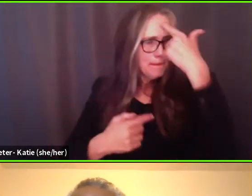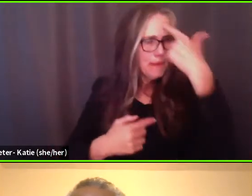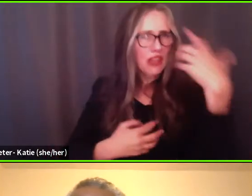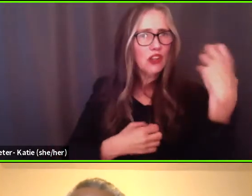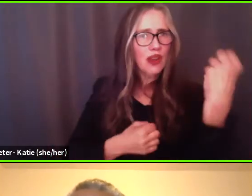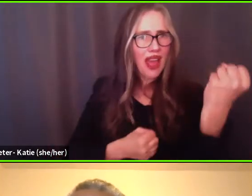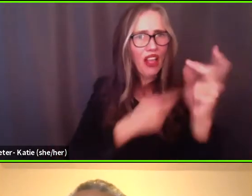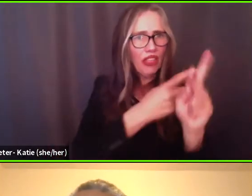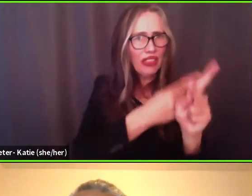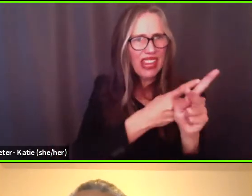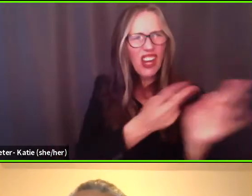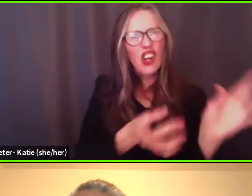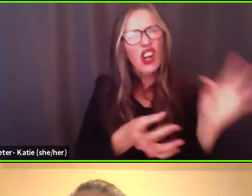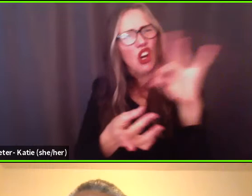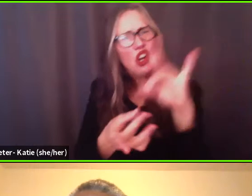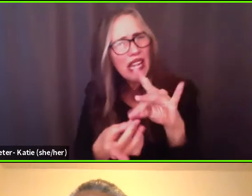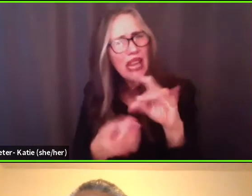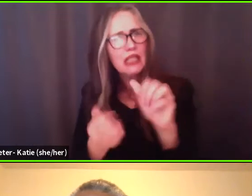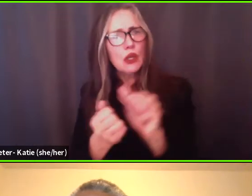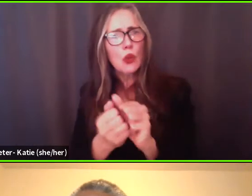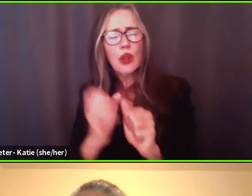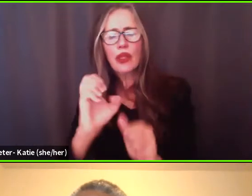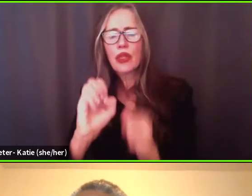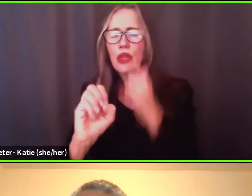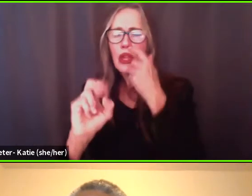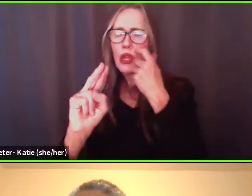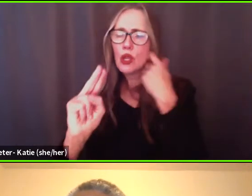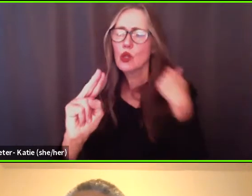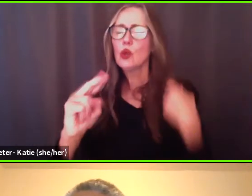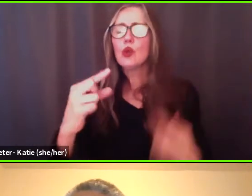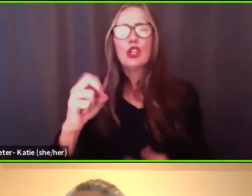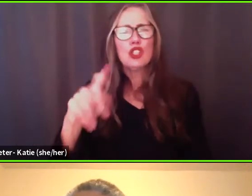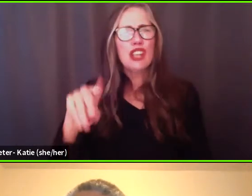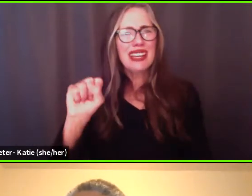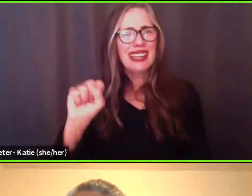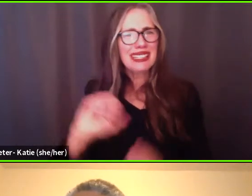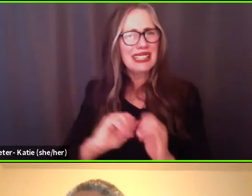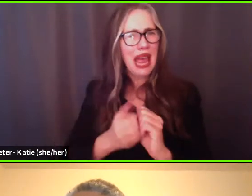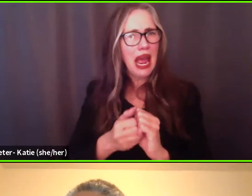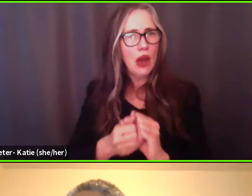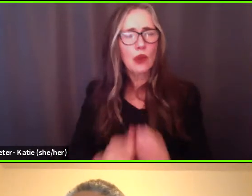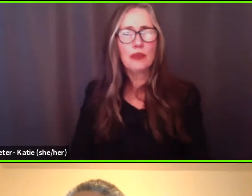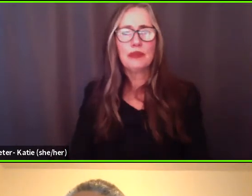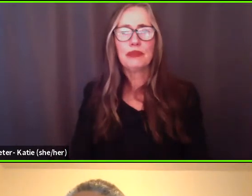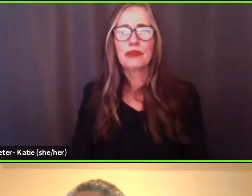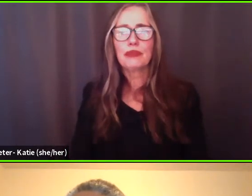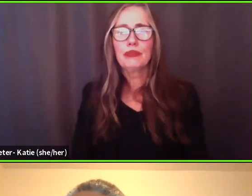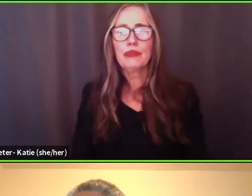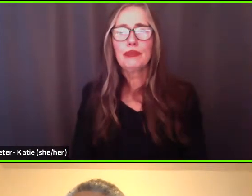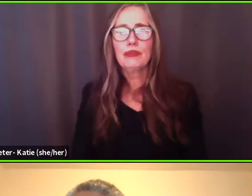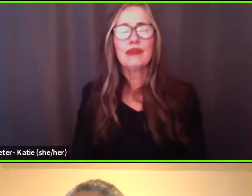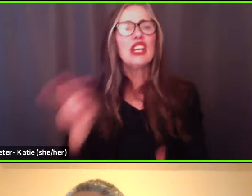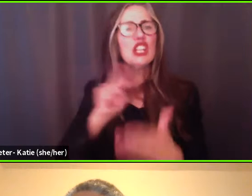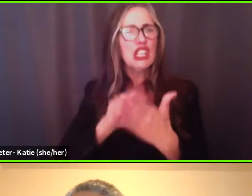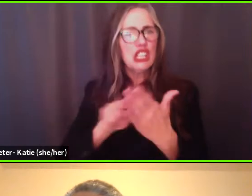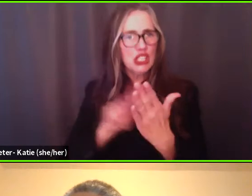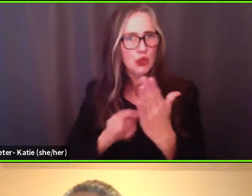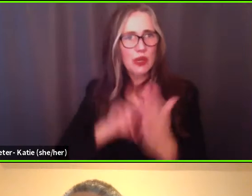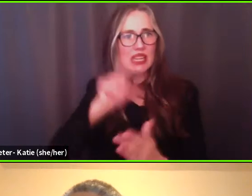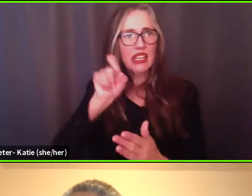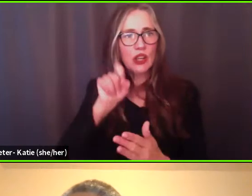but his point here is their point here is within the university administrators of the student health